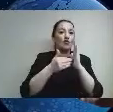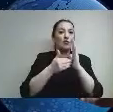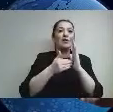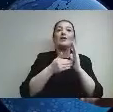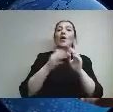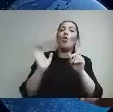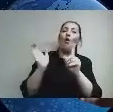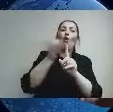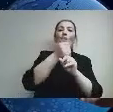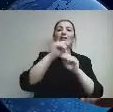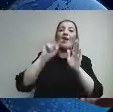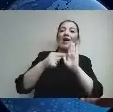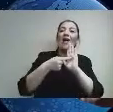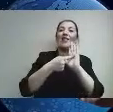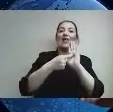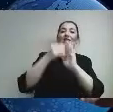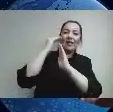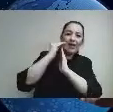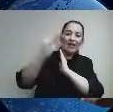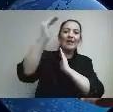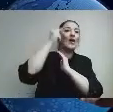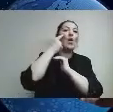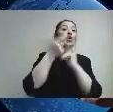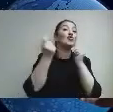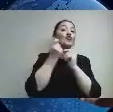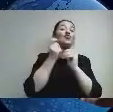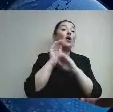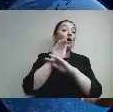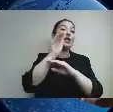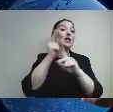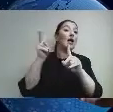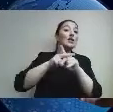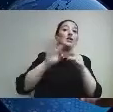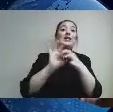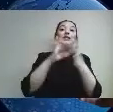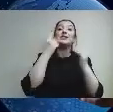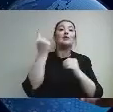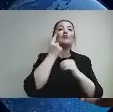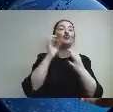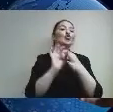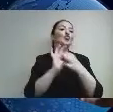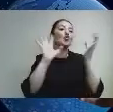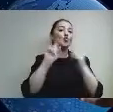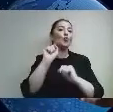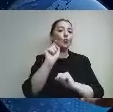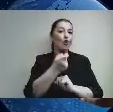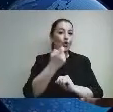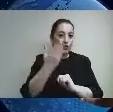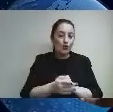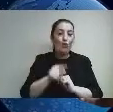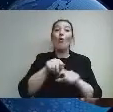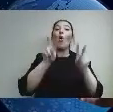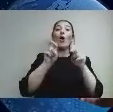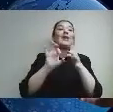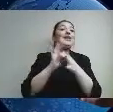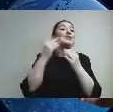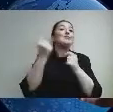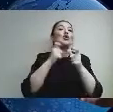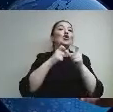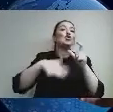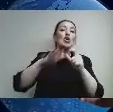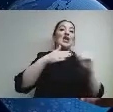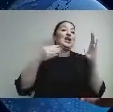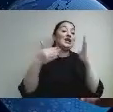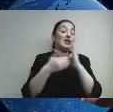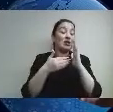business world? What kind of a benefit do you provide? What kind of a social entrepreneurship do you have there? First,